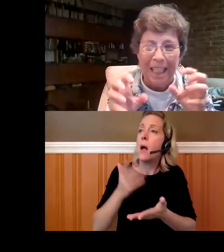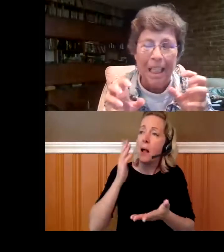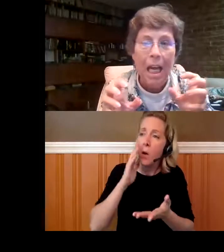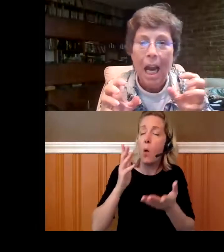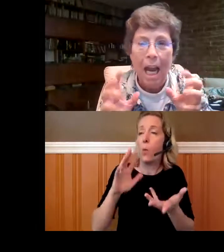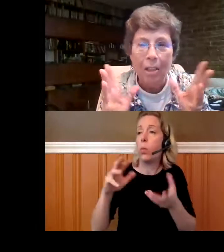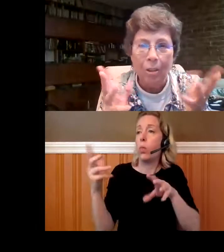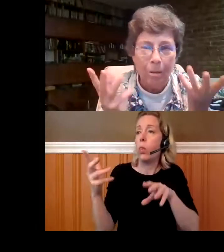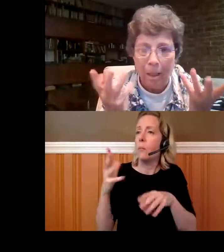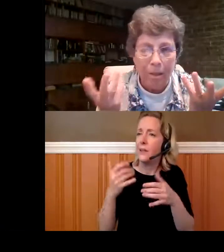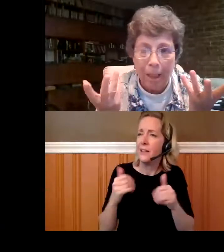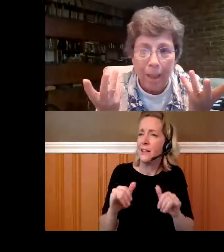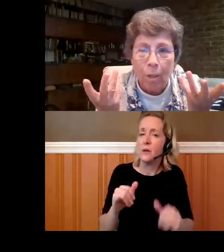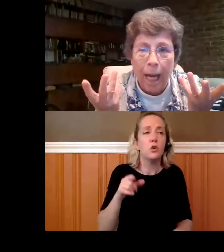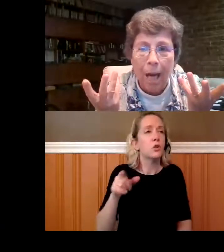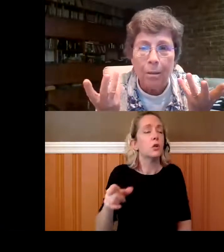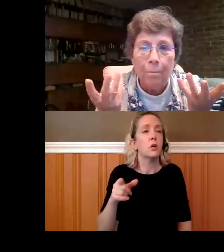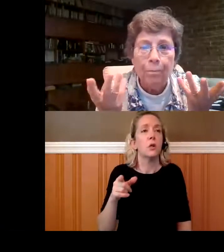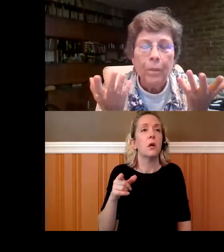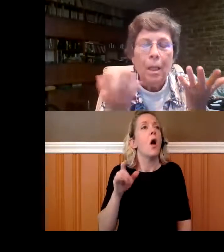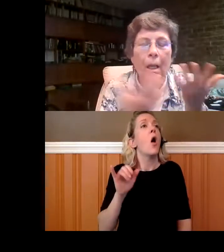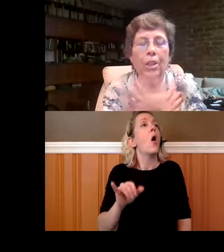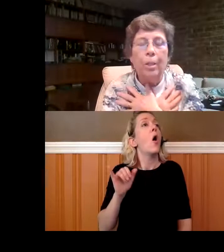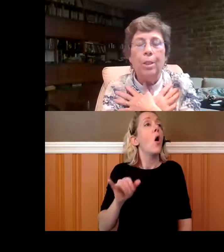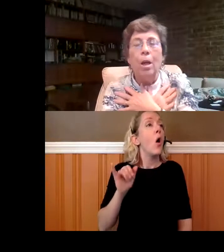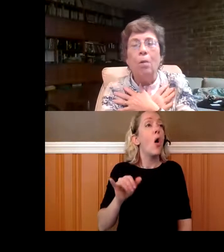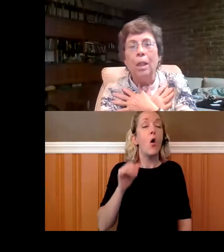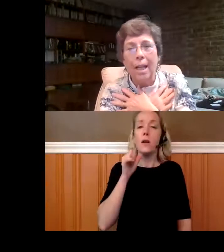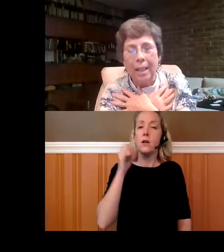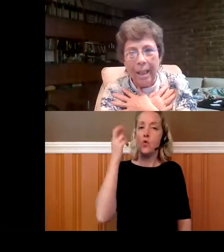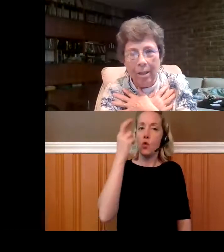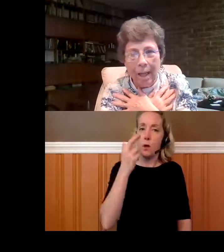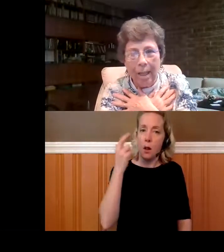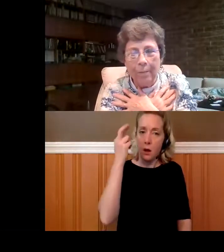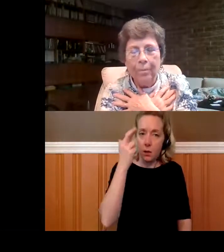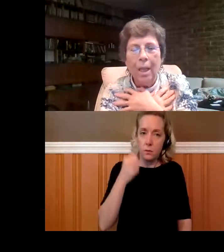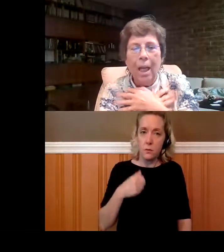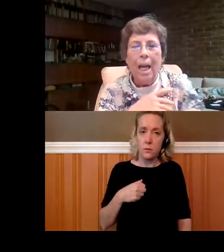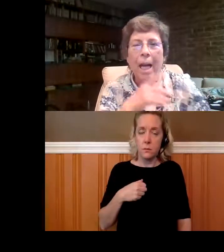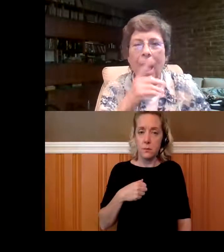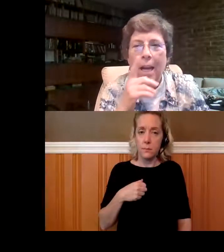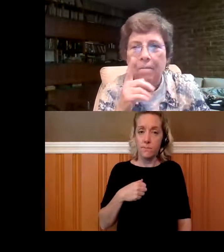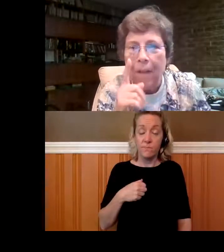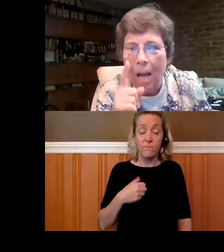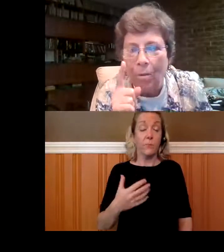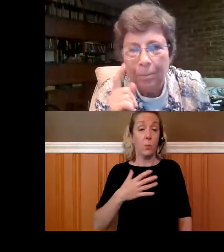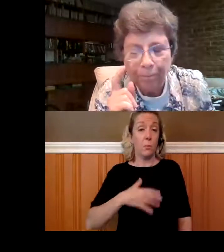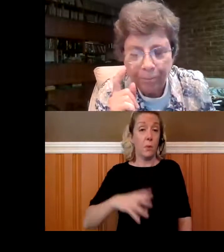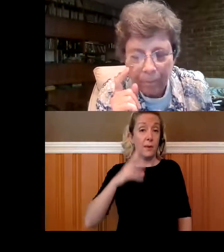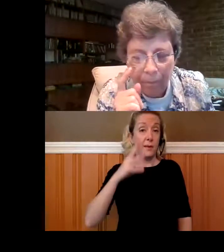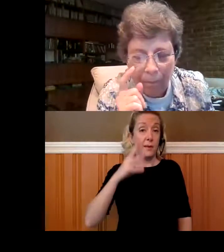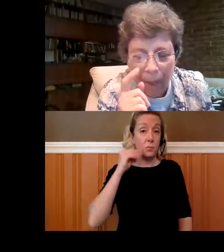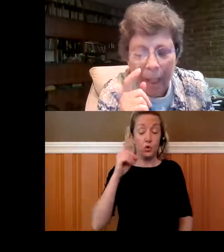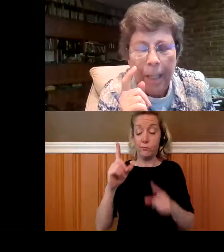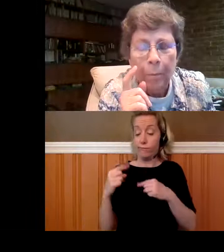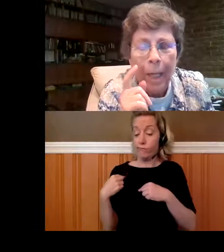out. And she was so glad to hear that. And I have found that if people,